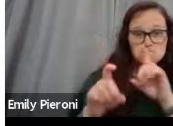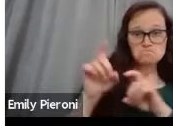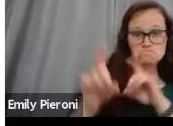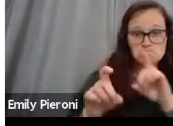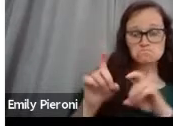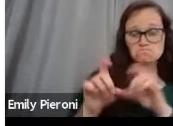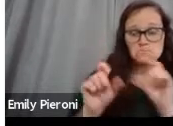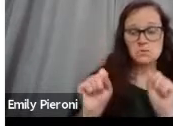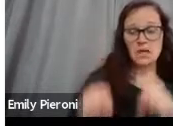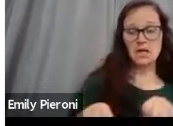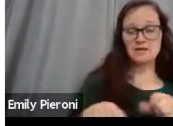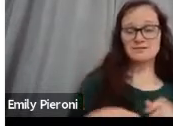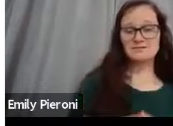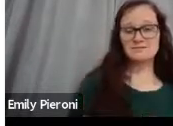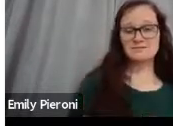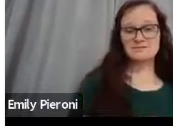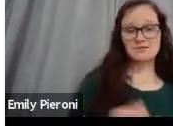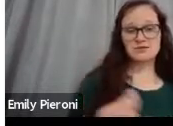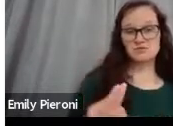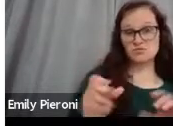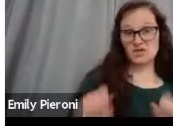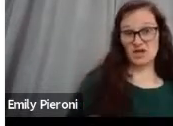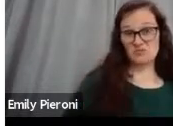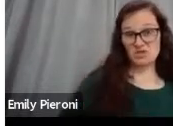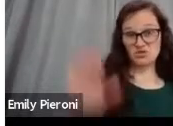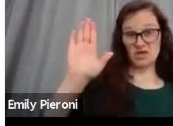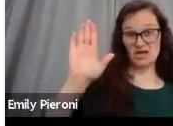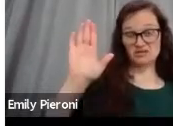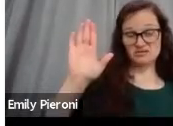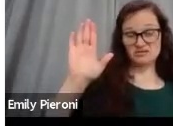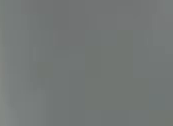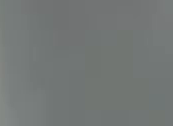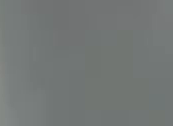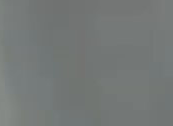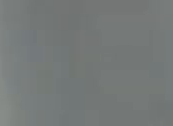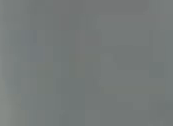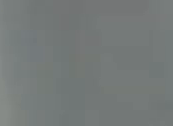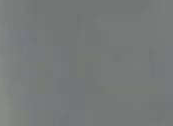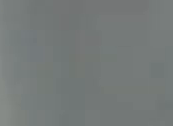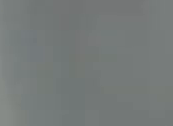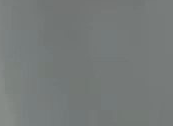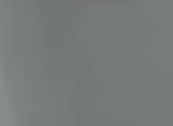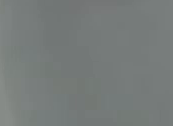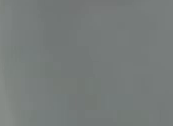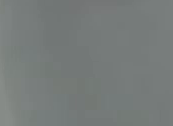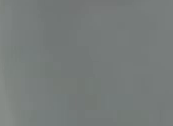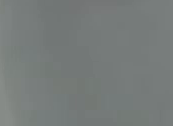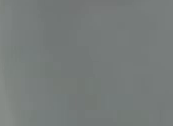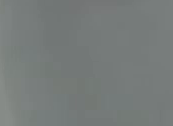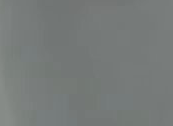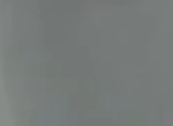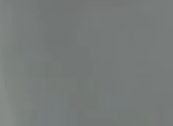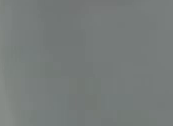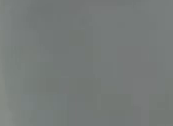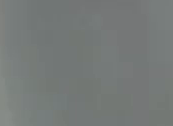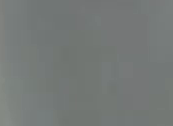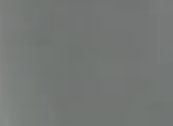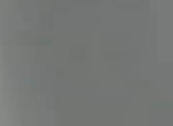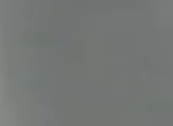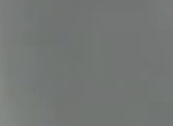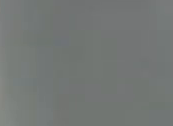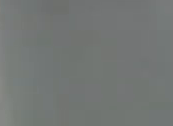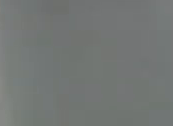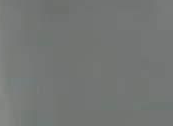you can use the hand raise function, and myself or my colleague Jeanette Torres will allow you to speak.